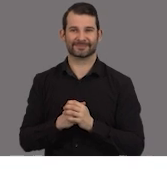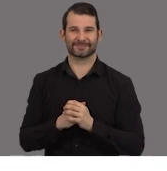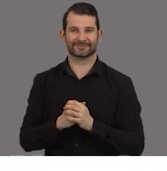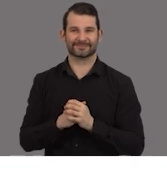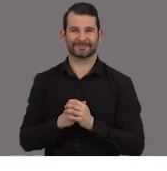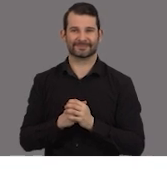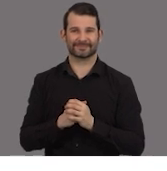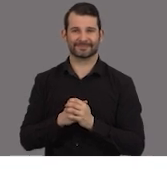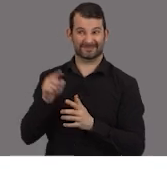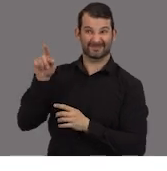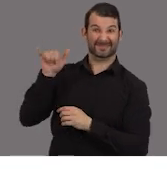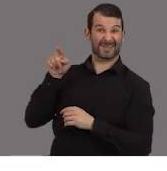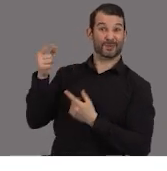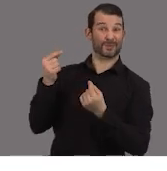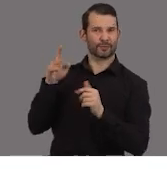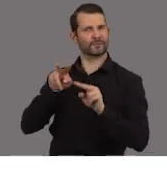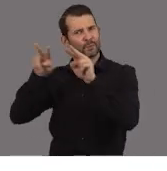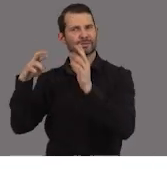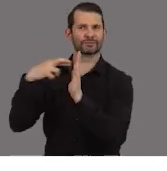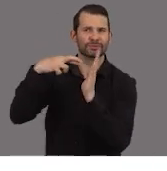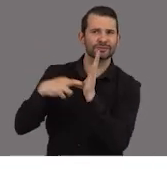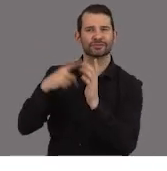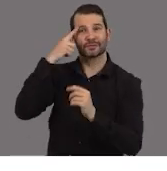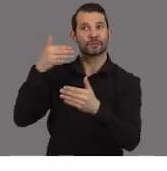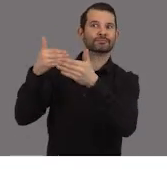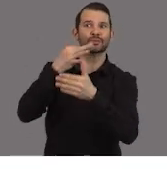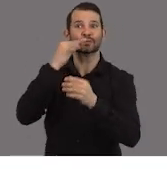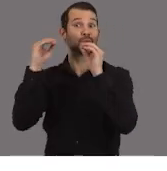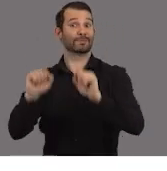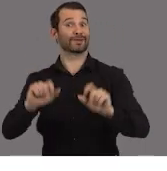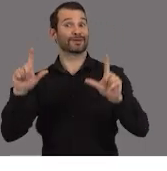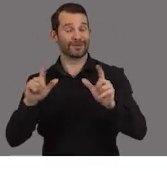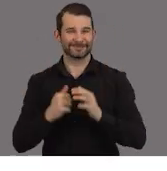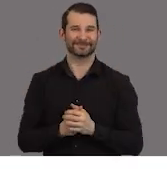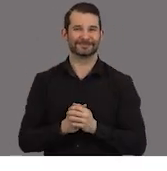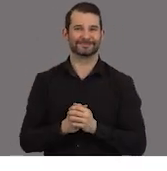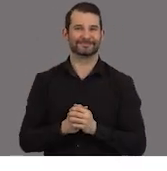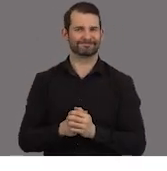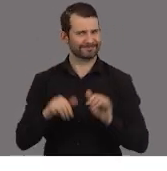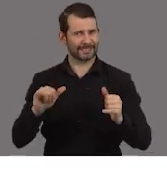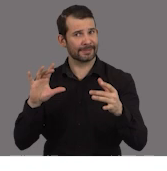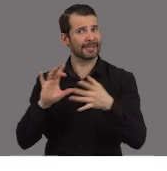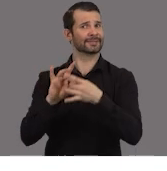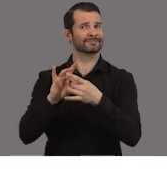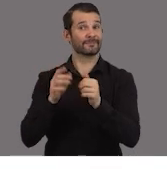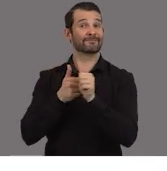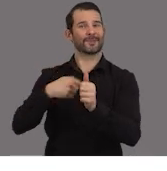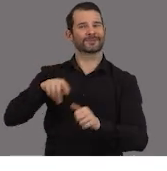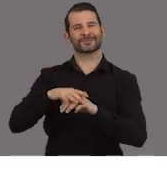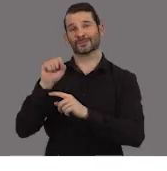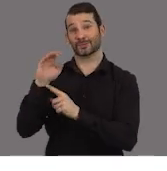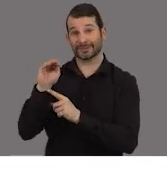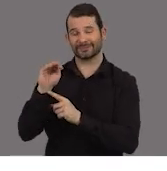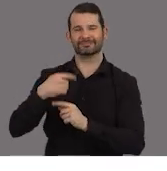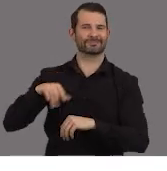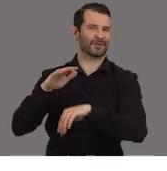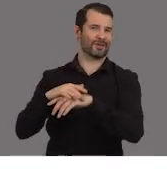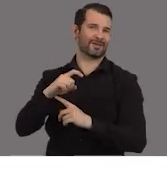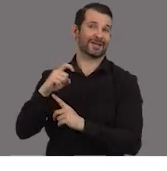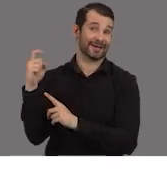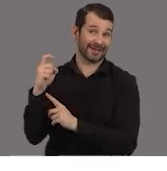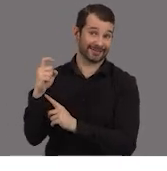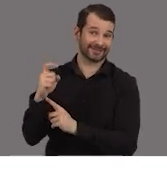canada.ca/CRA-outreach-events to view and register for upcoming webinars. Stay connected by following us on social media. We are on